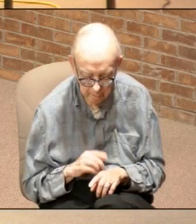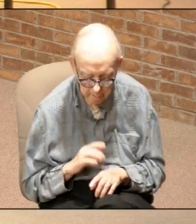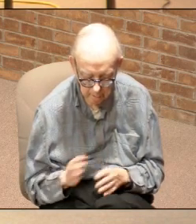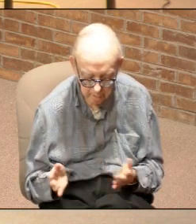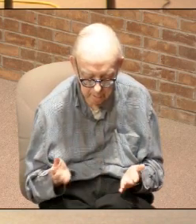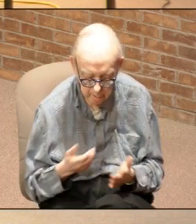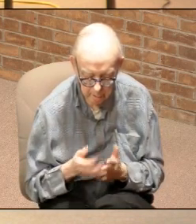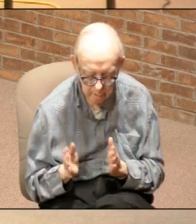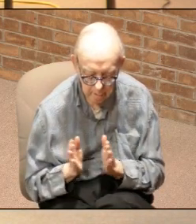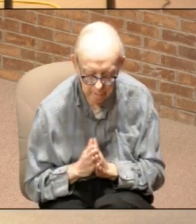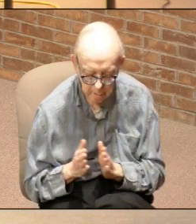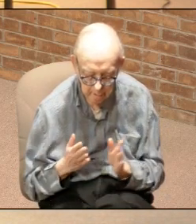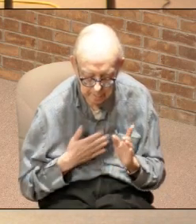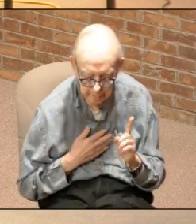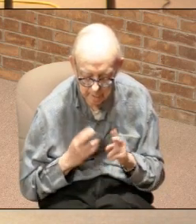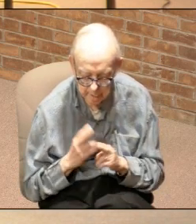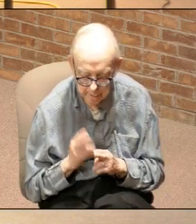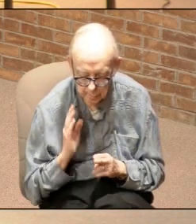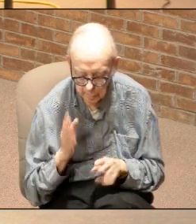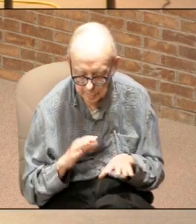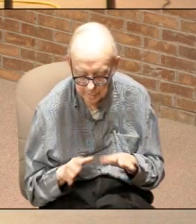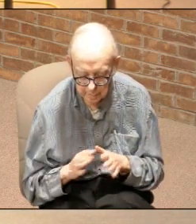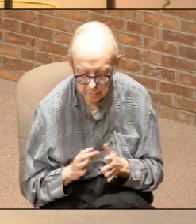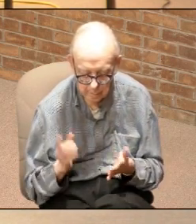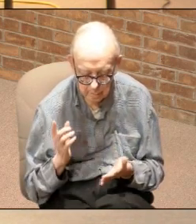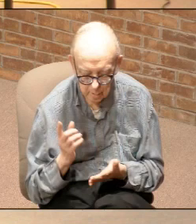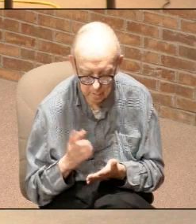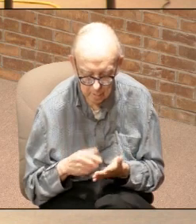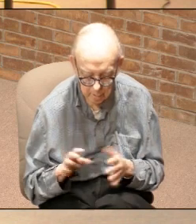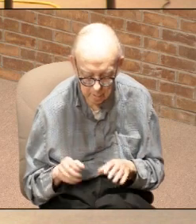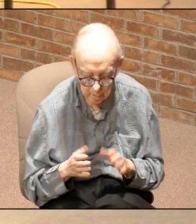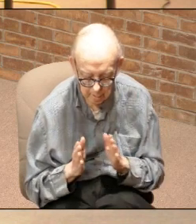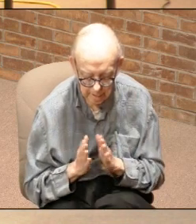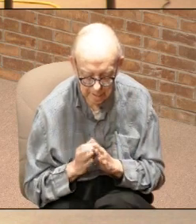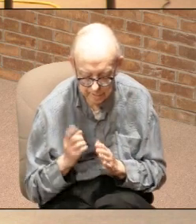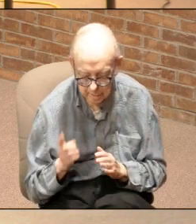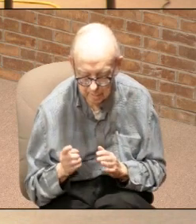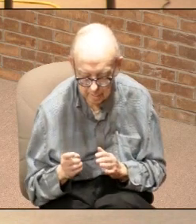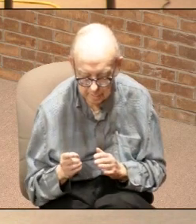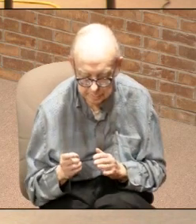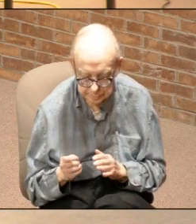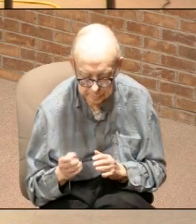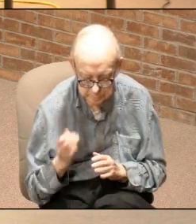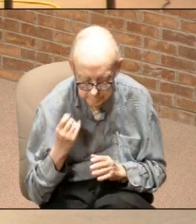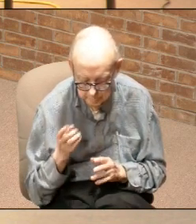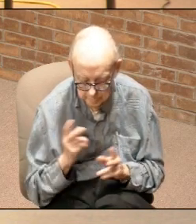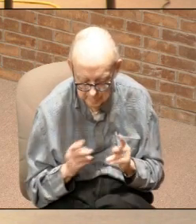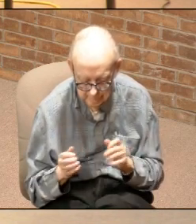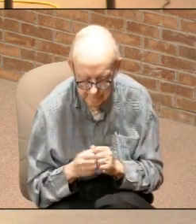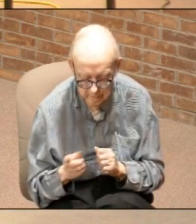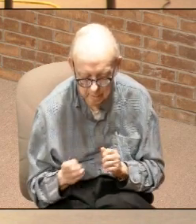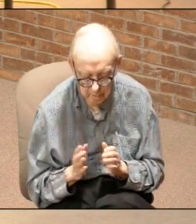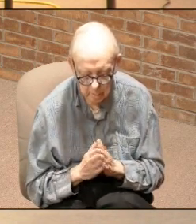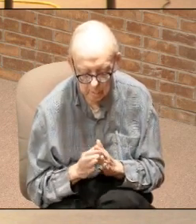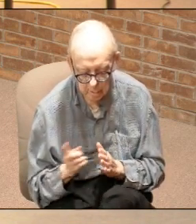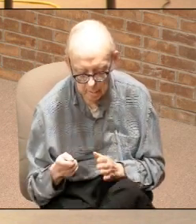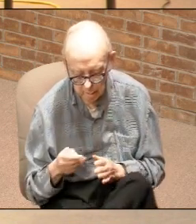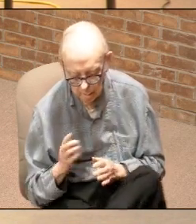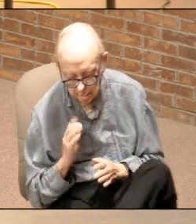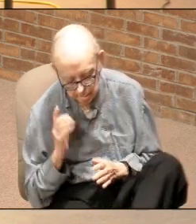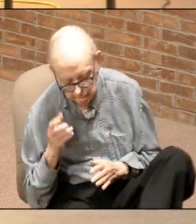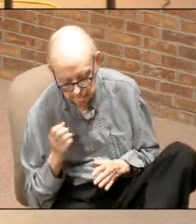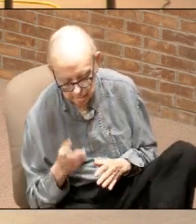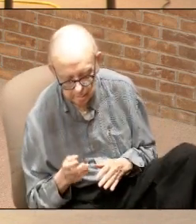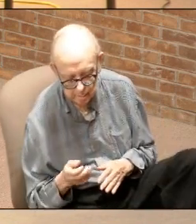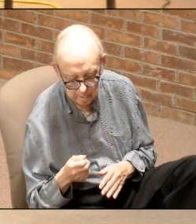and we'll ask it in my name it shall be done so whatever you are asking for if the people that were there with you praying god's